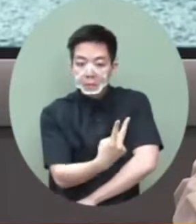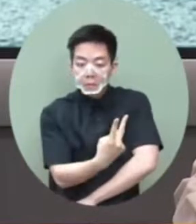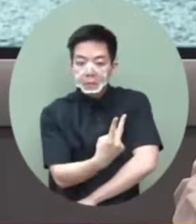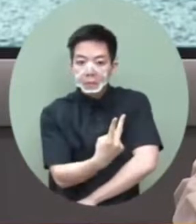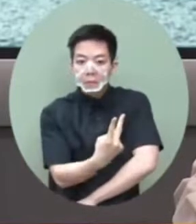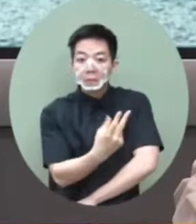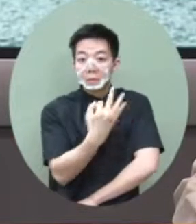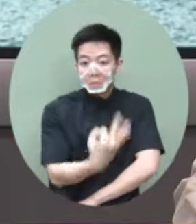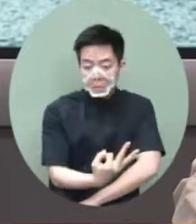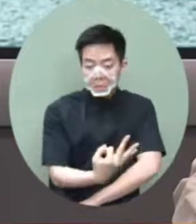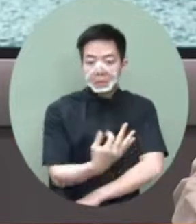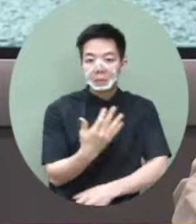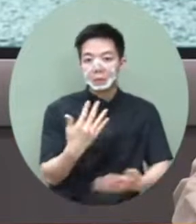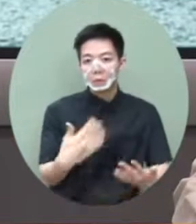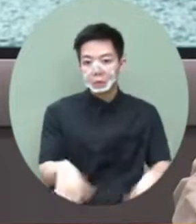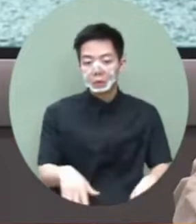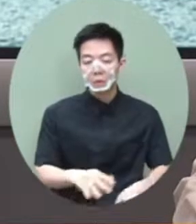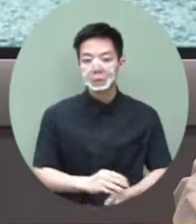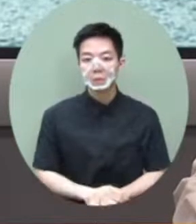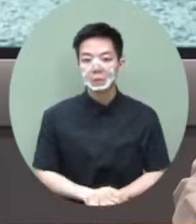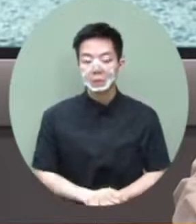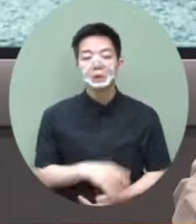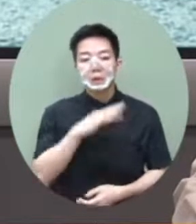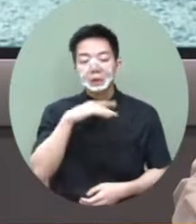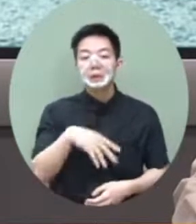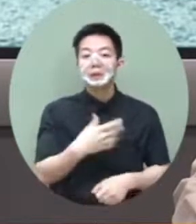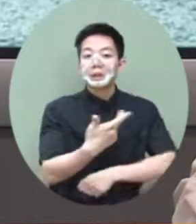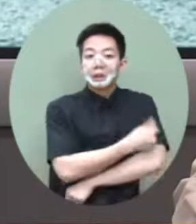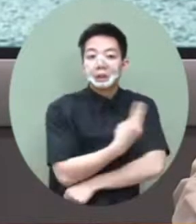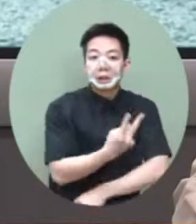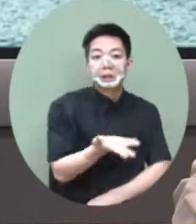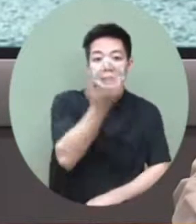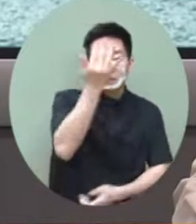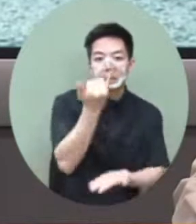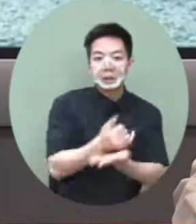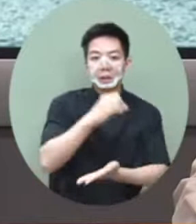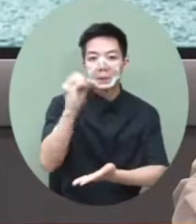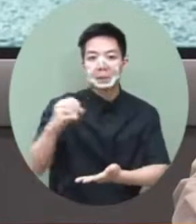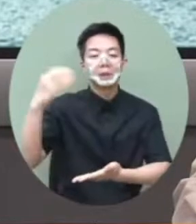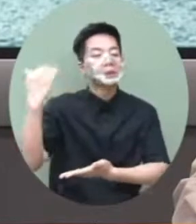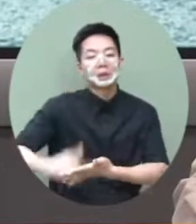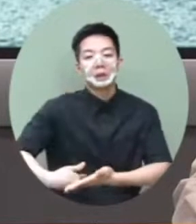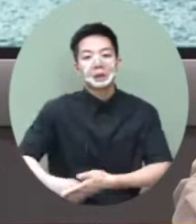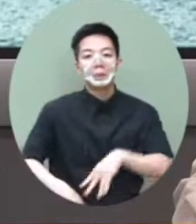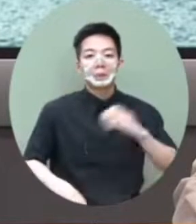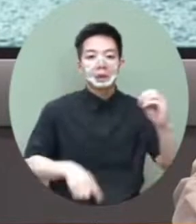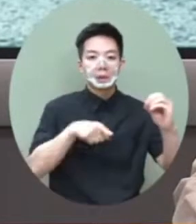But those that have received at least two doses, the death rate is much lower,